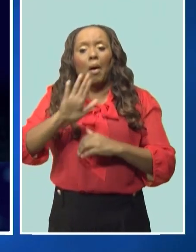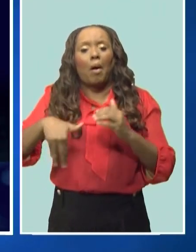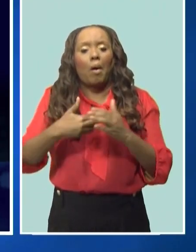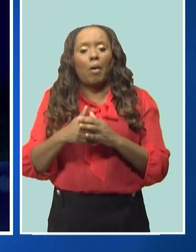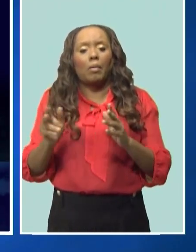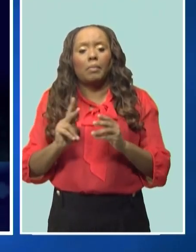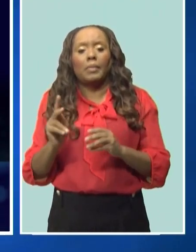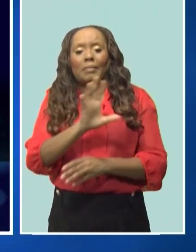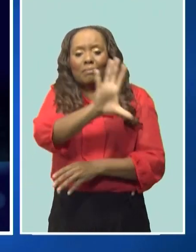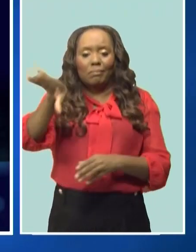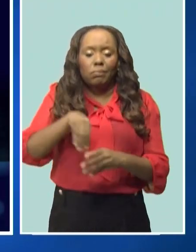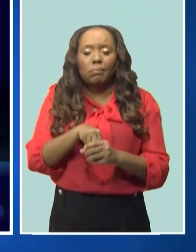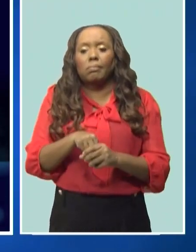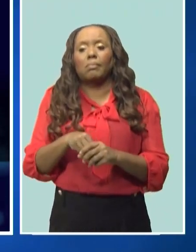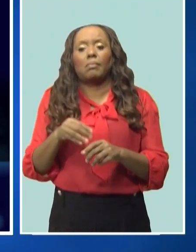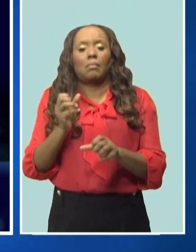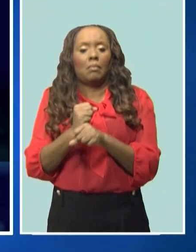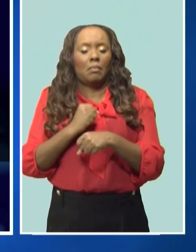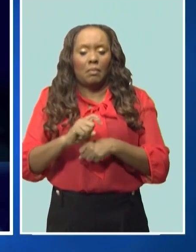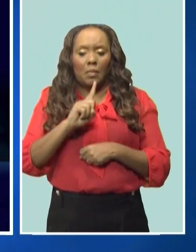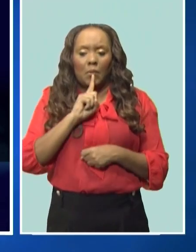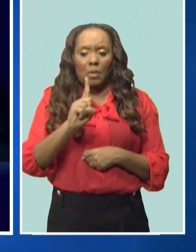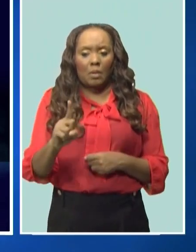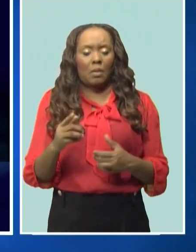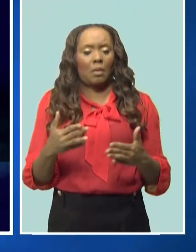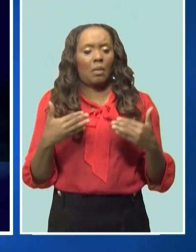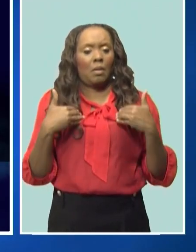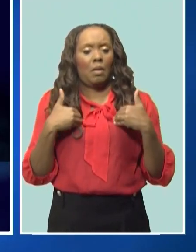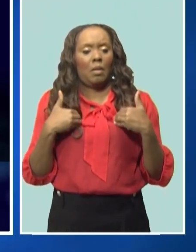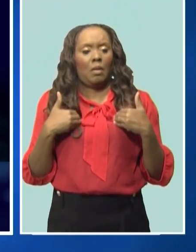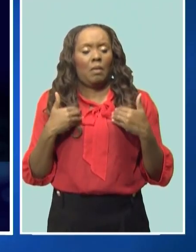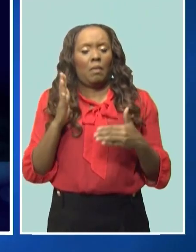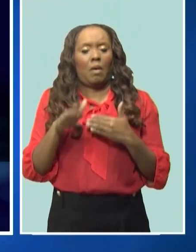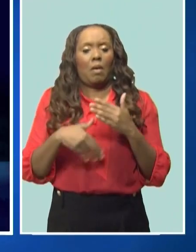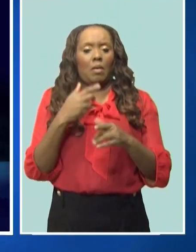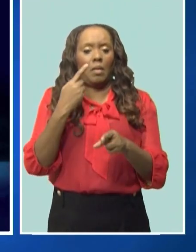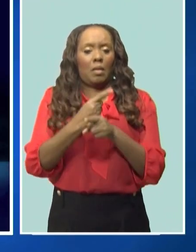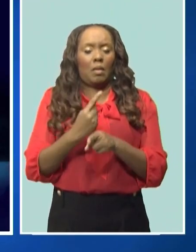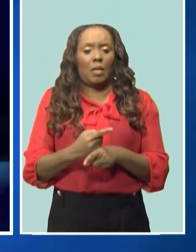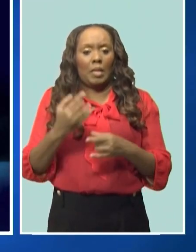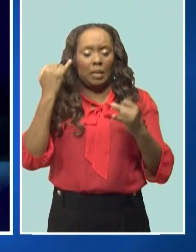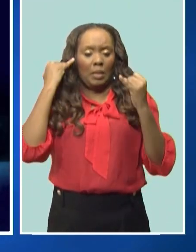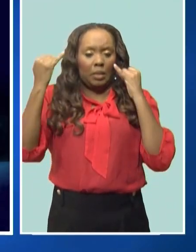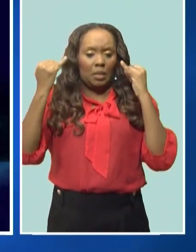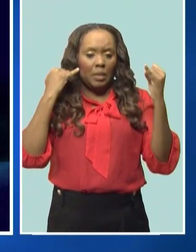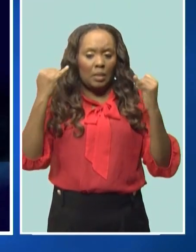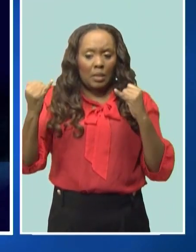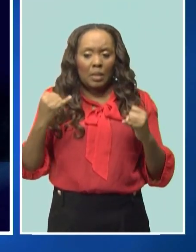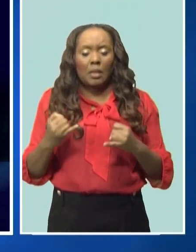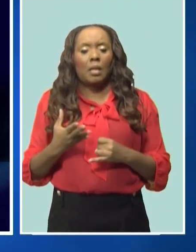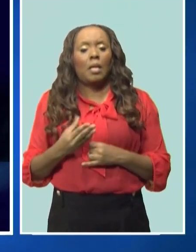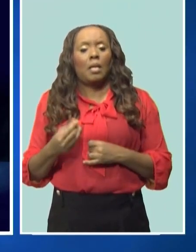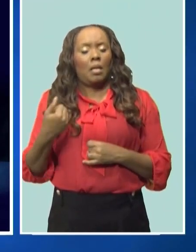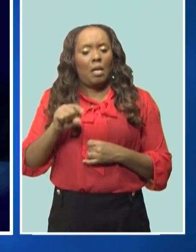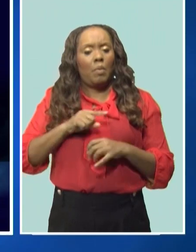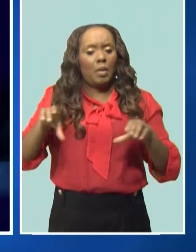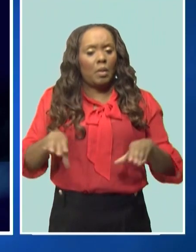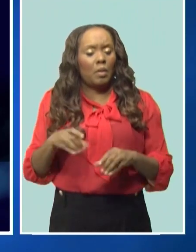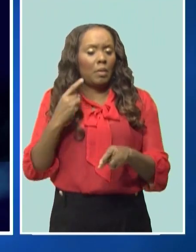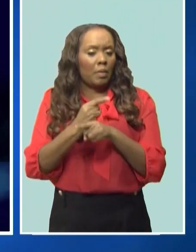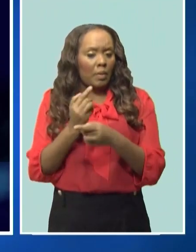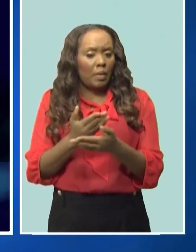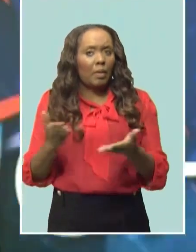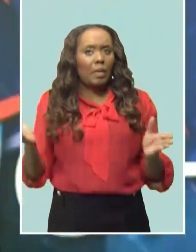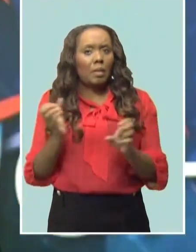terms of making sure that we have the right initiatives in place and that we're touching on the right notes and we're doing the right